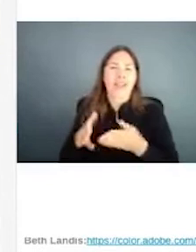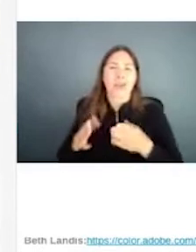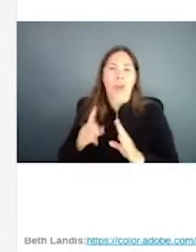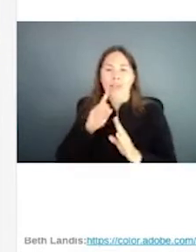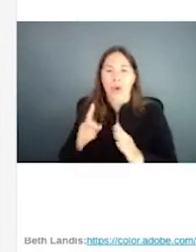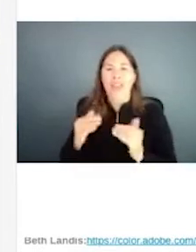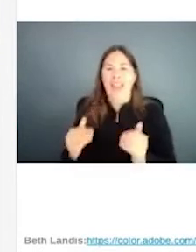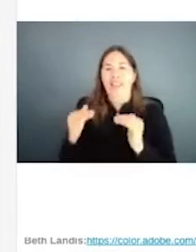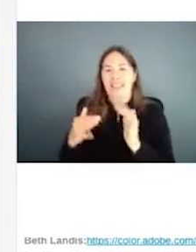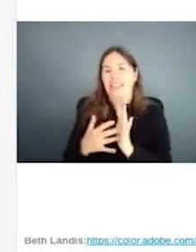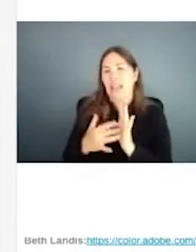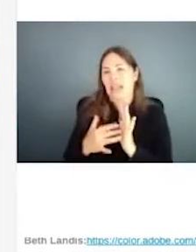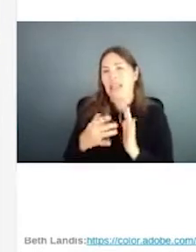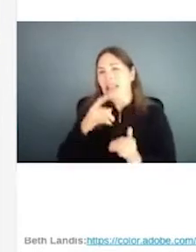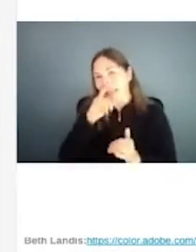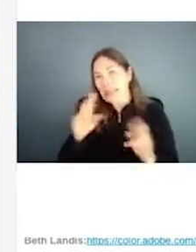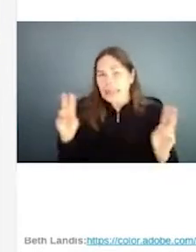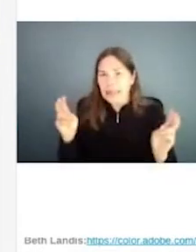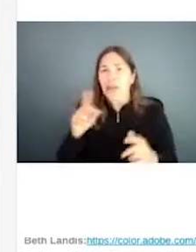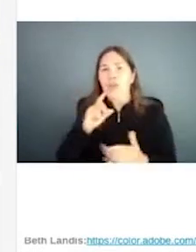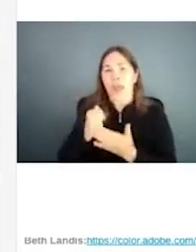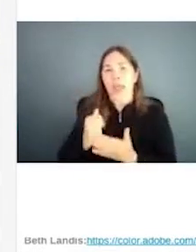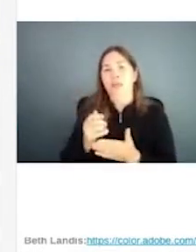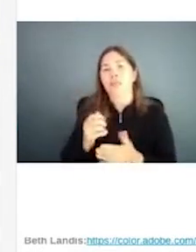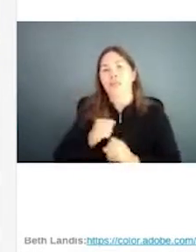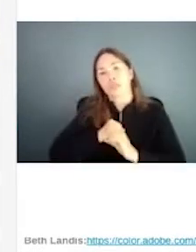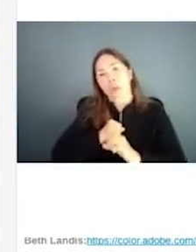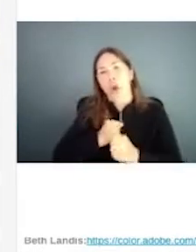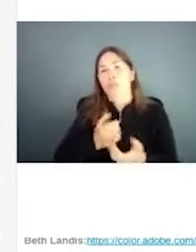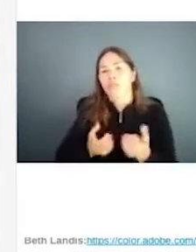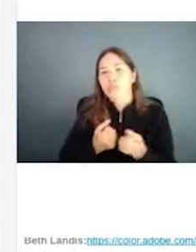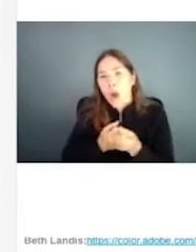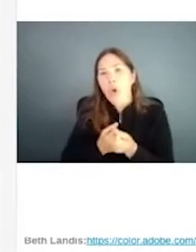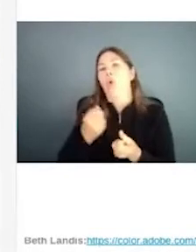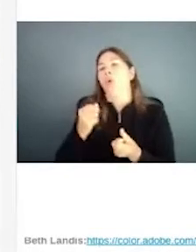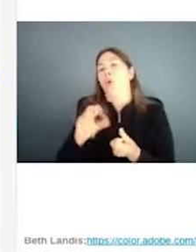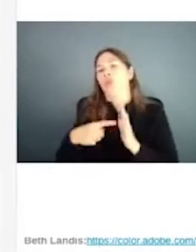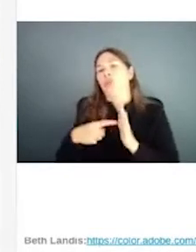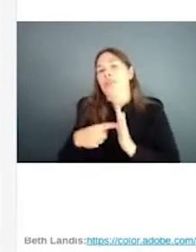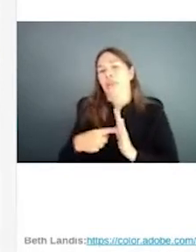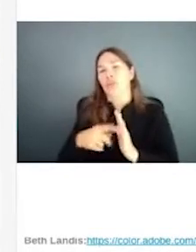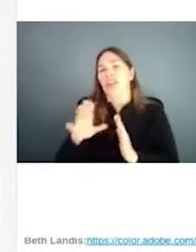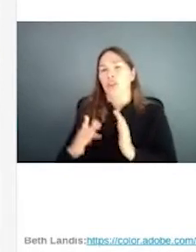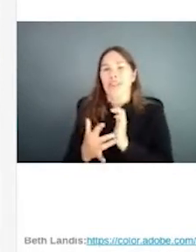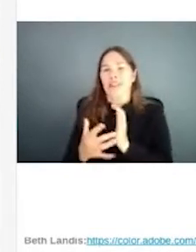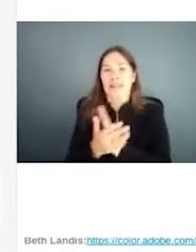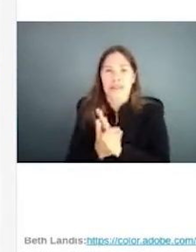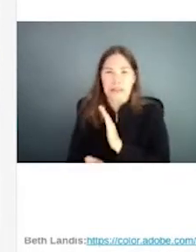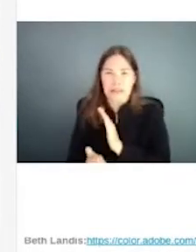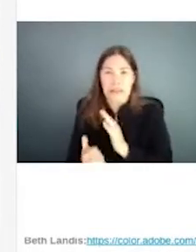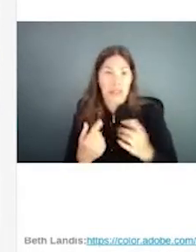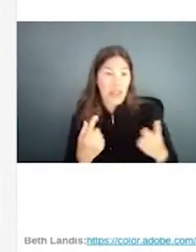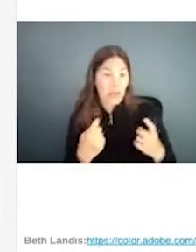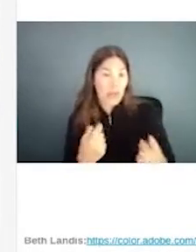kids to either help promote the advanced studies or definitely to demonstrate the technical skills. Questions on